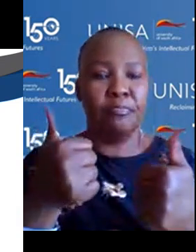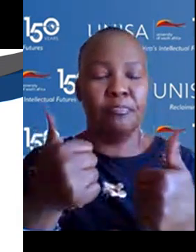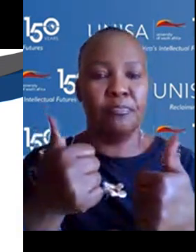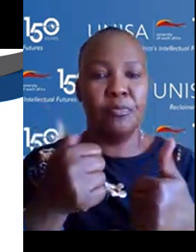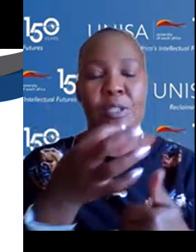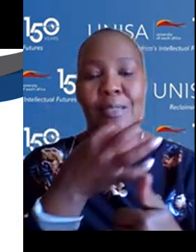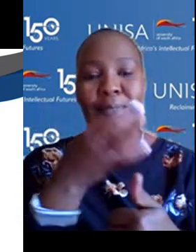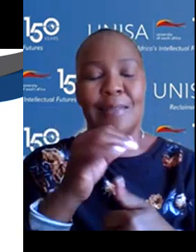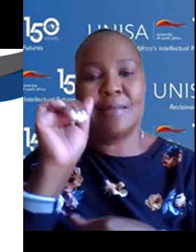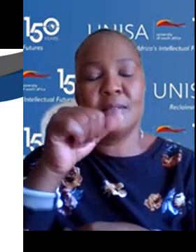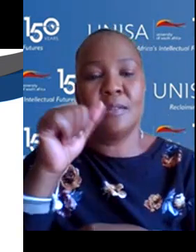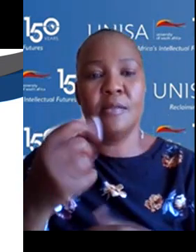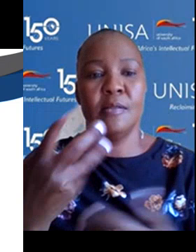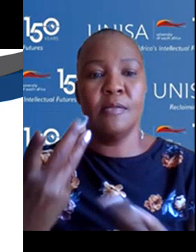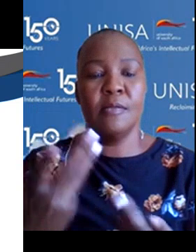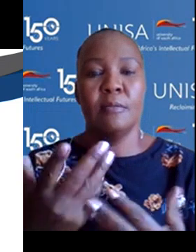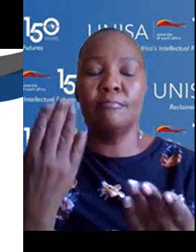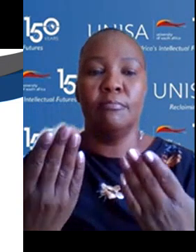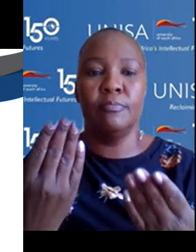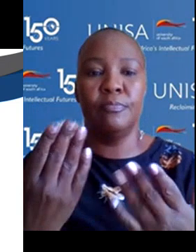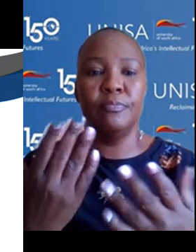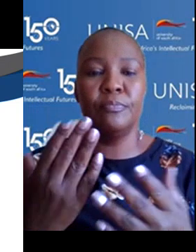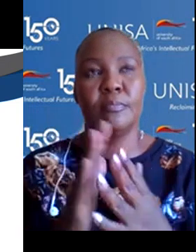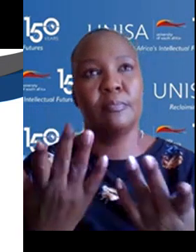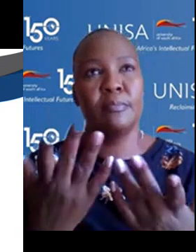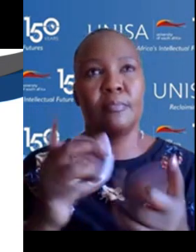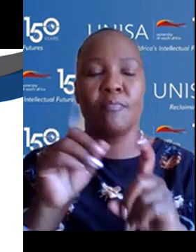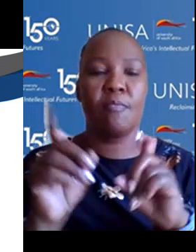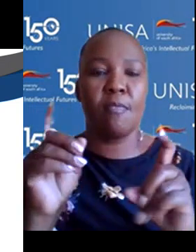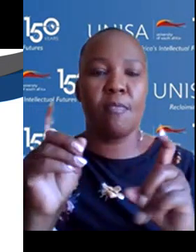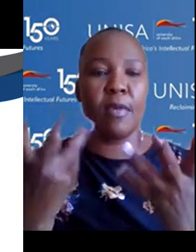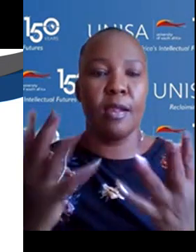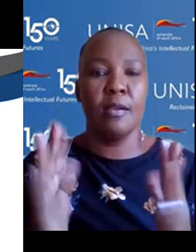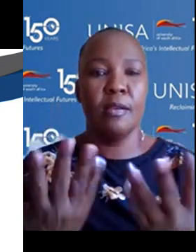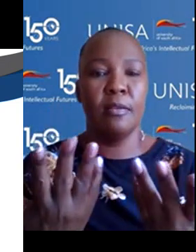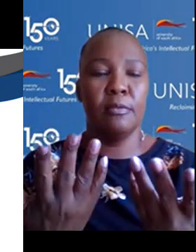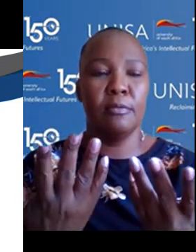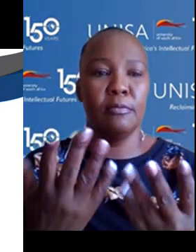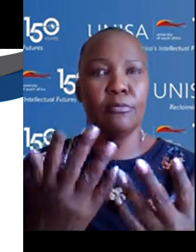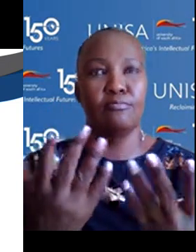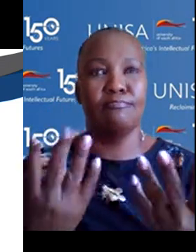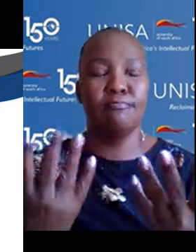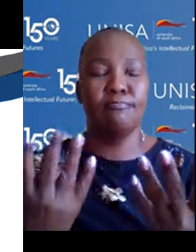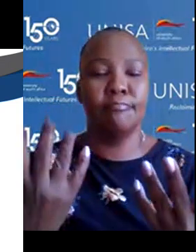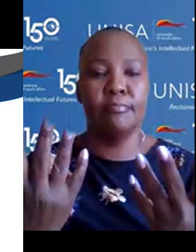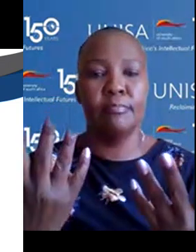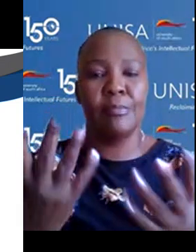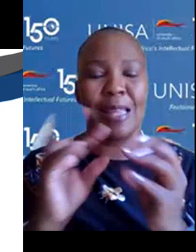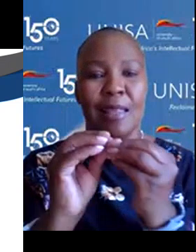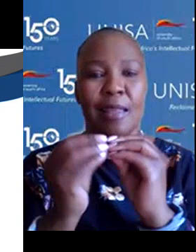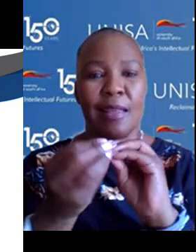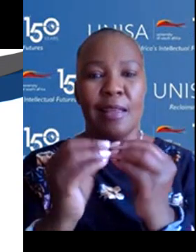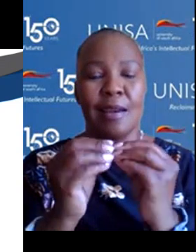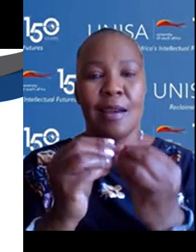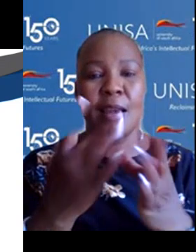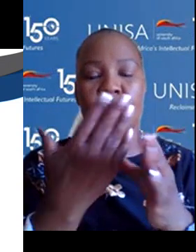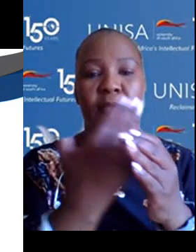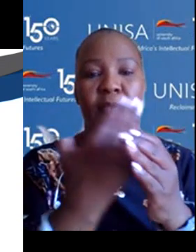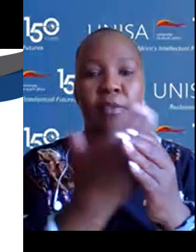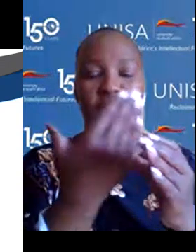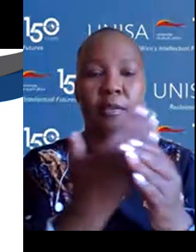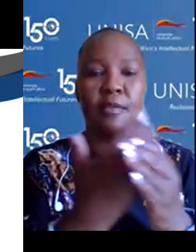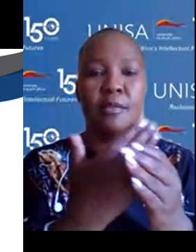yes. Maybe we ask, do you know how to create a file? If you